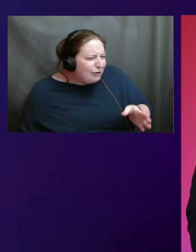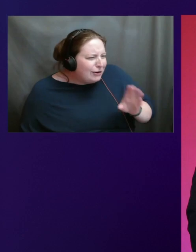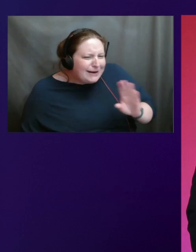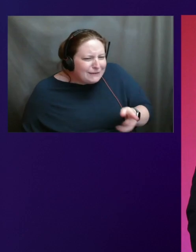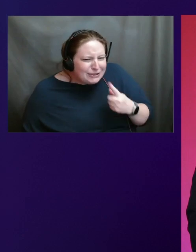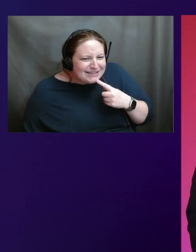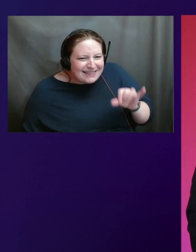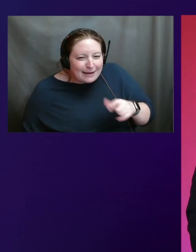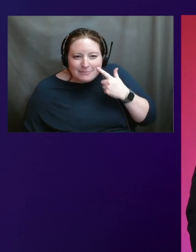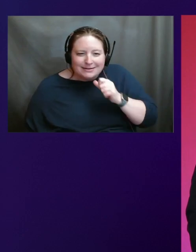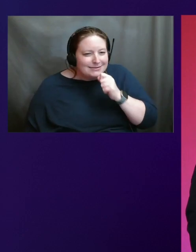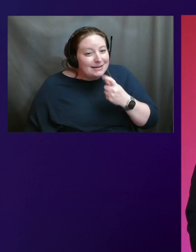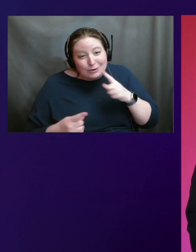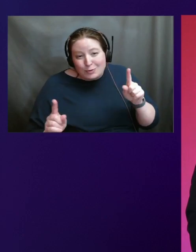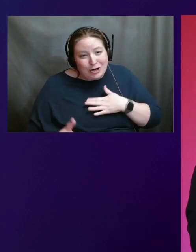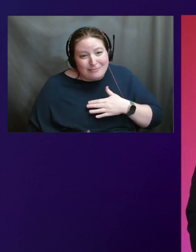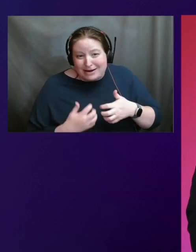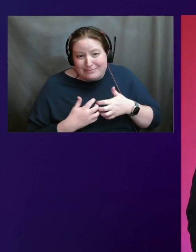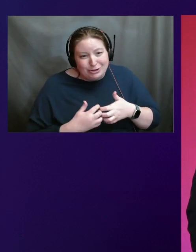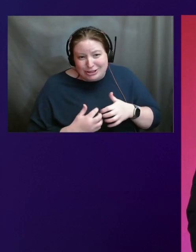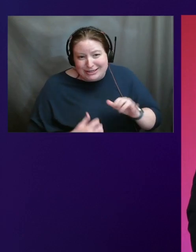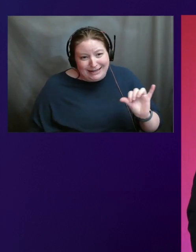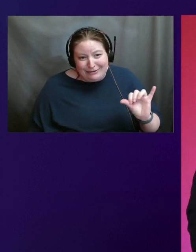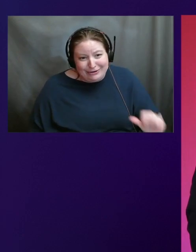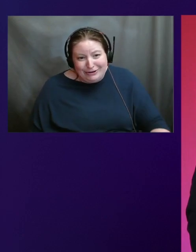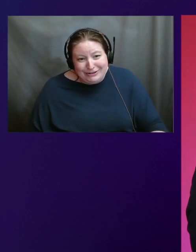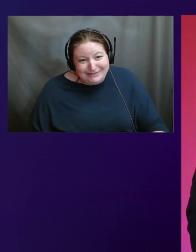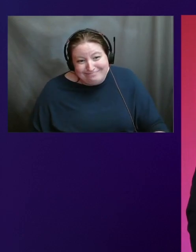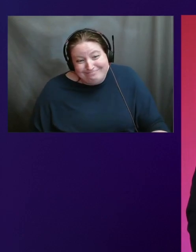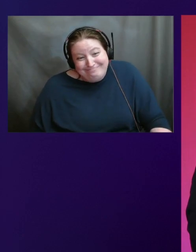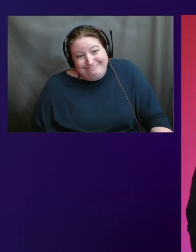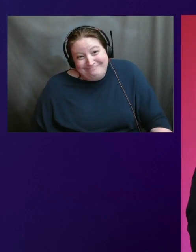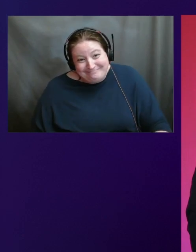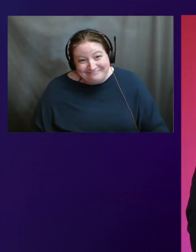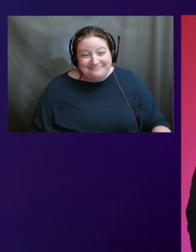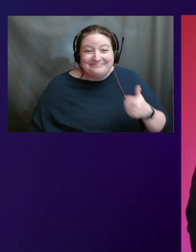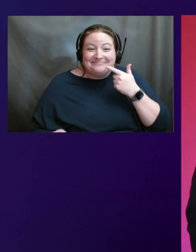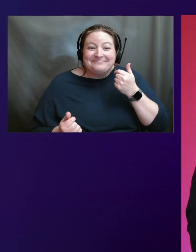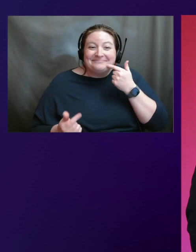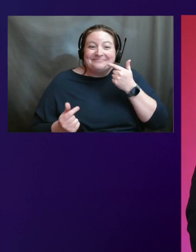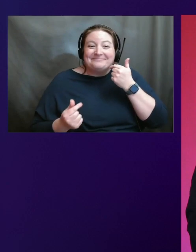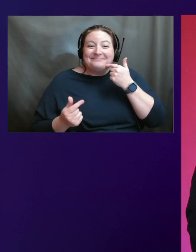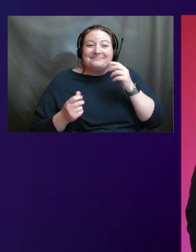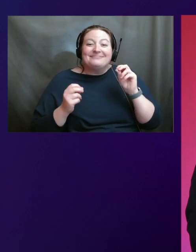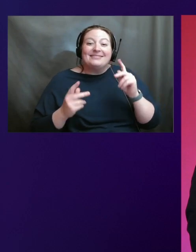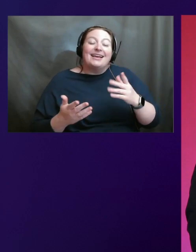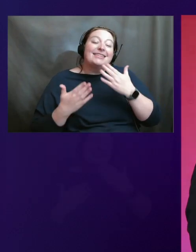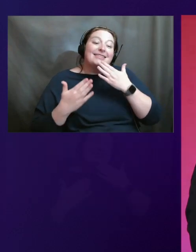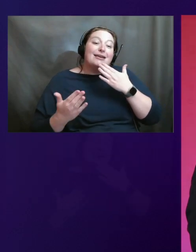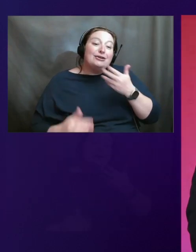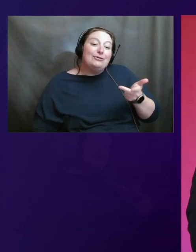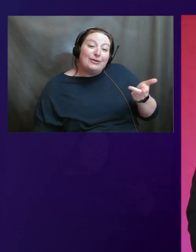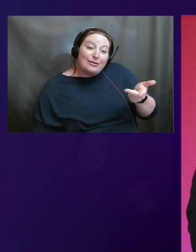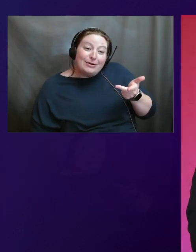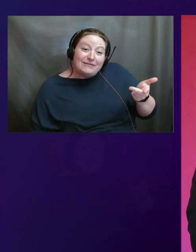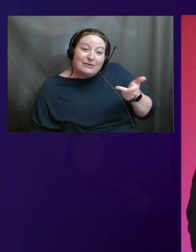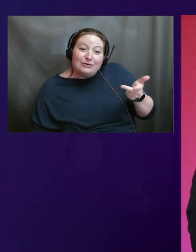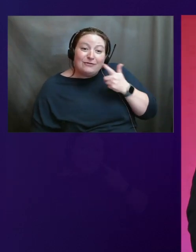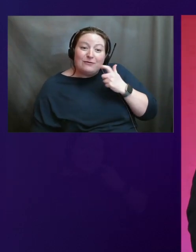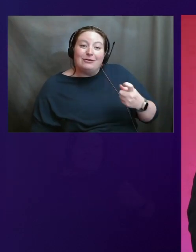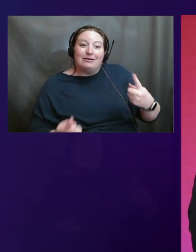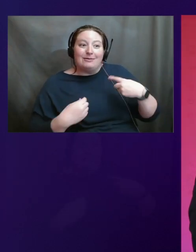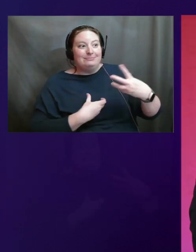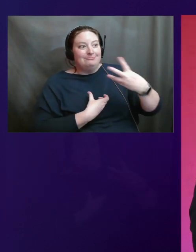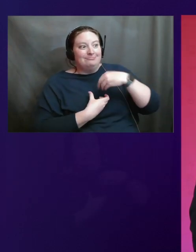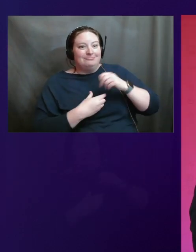doesn't even work on my machine. So. Anyway, thank you all three of you, for coming on the show. This has